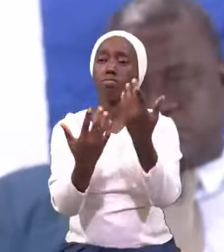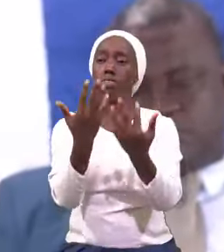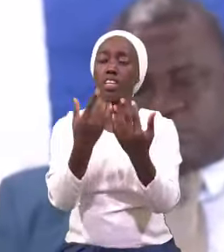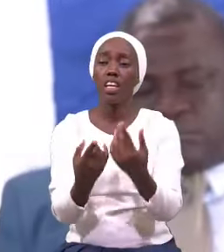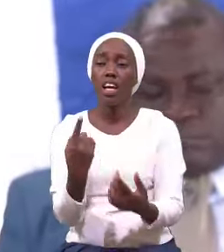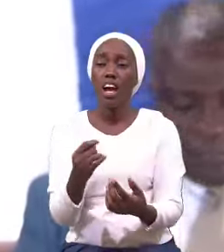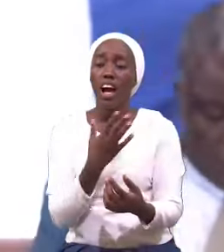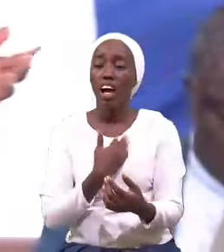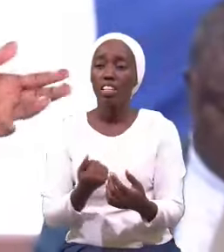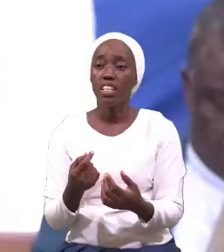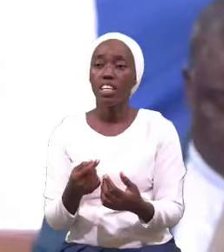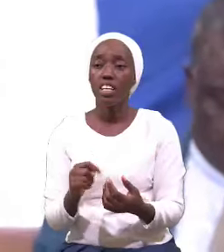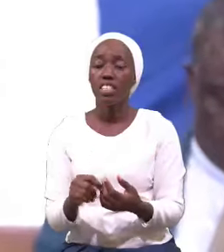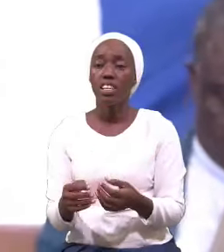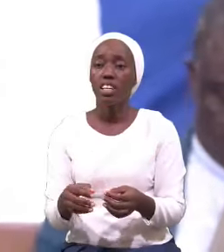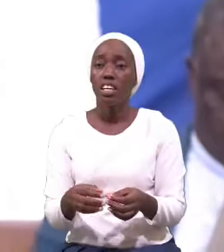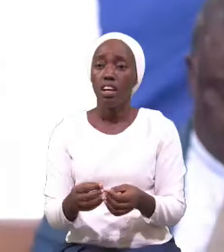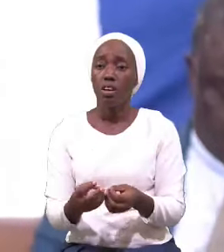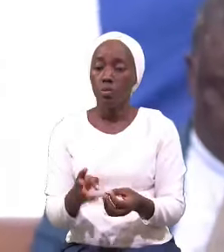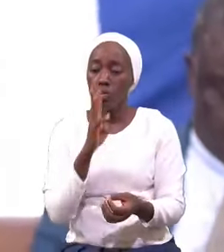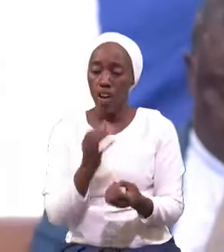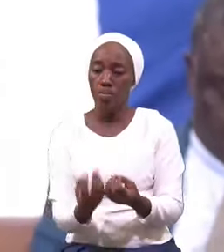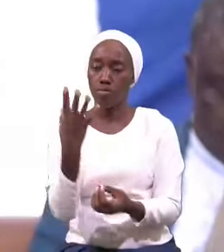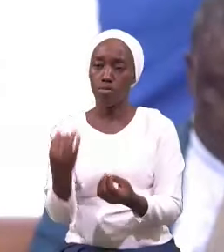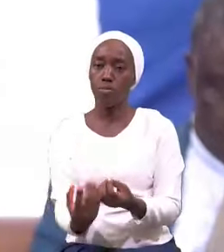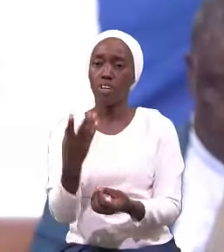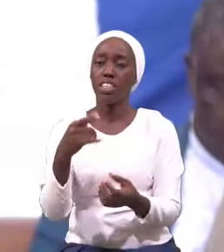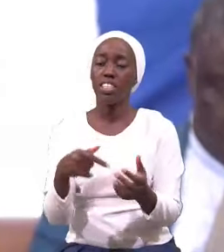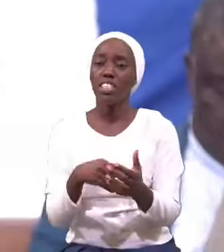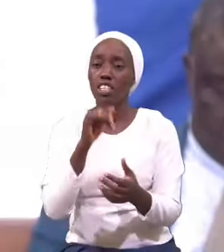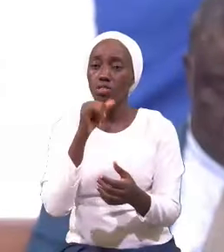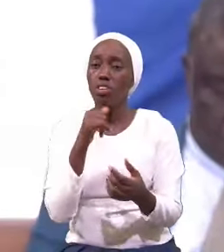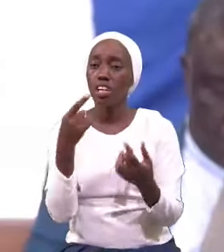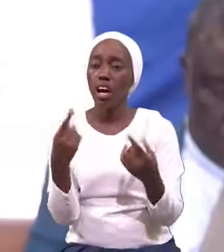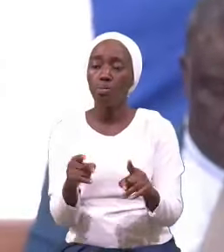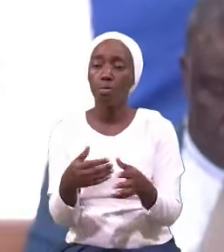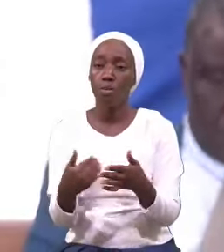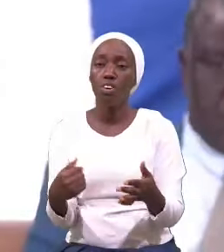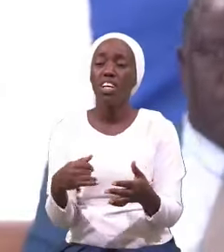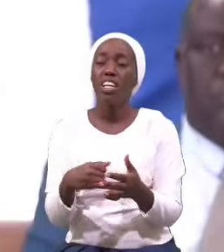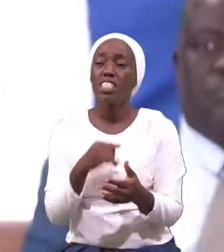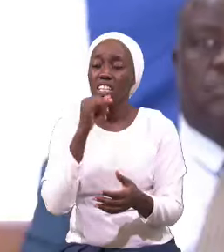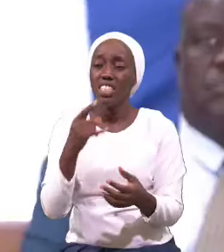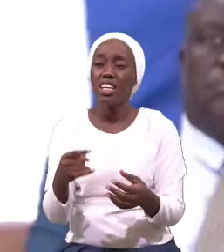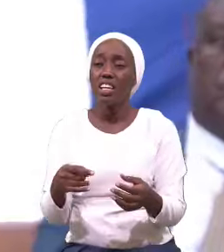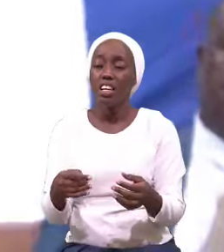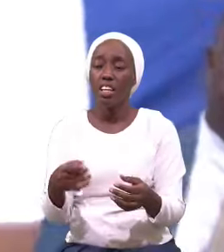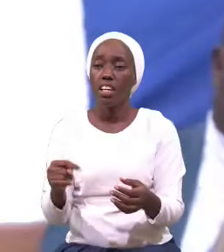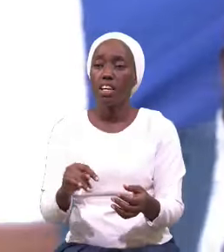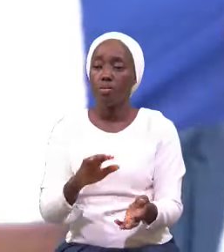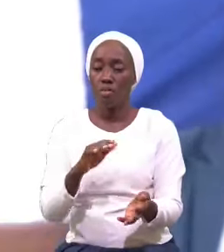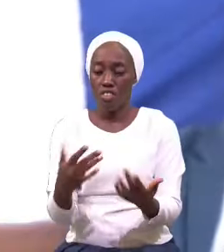it's throwing away the lid. This did not happen before in the presence of the fire under the